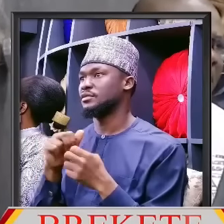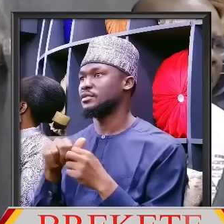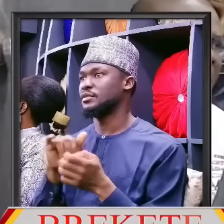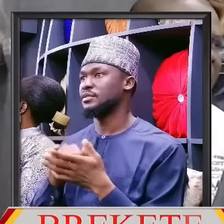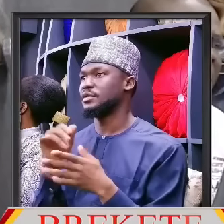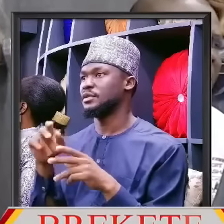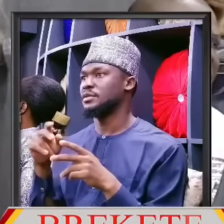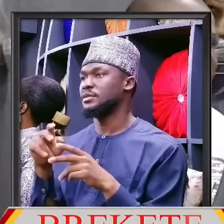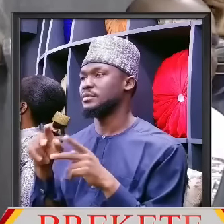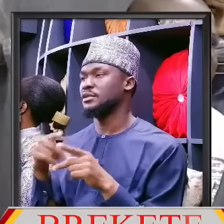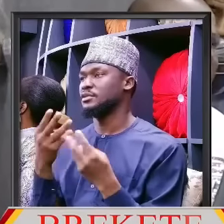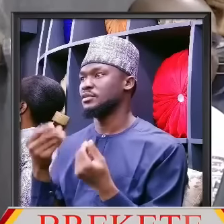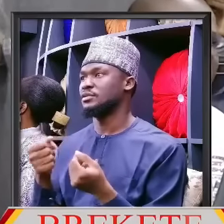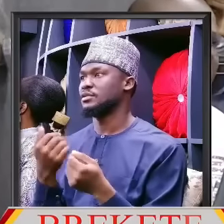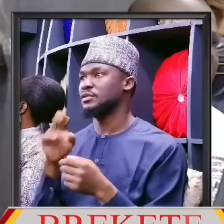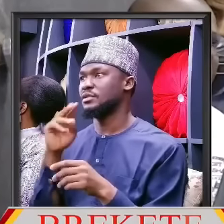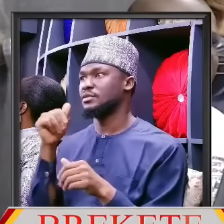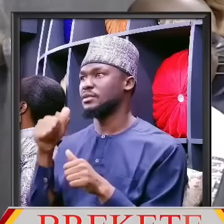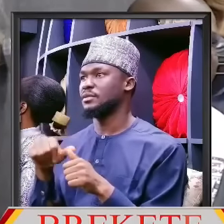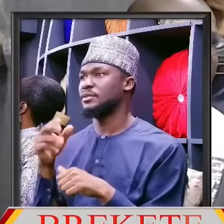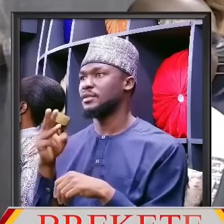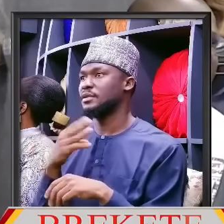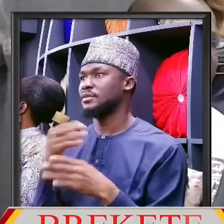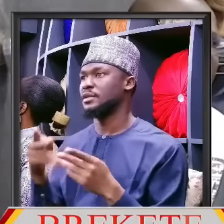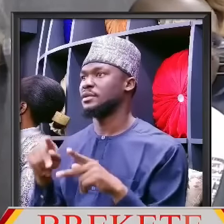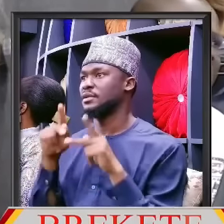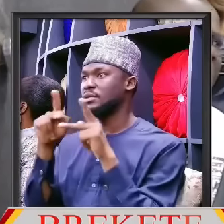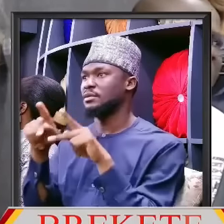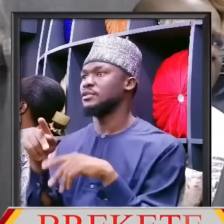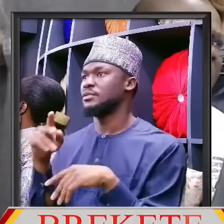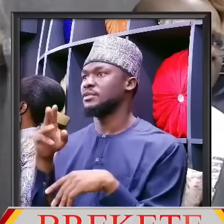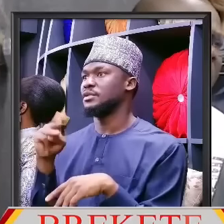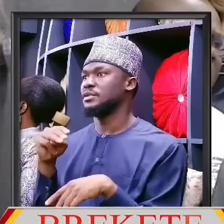where people solve, now then they take remember them and promote them.